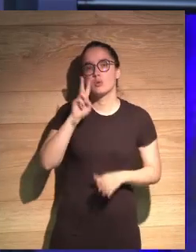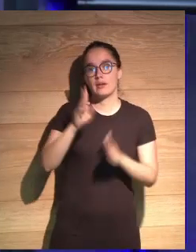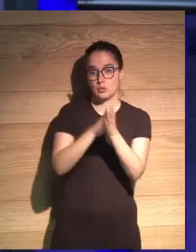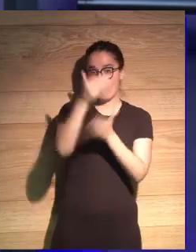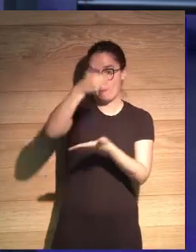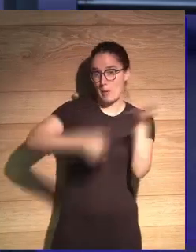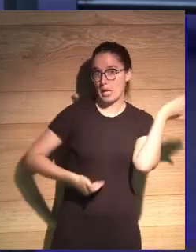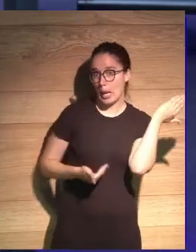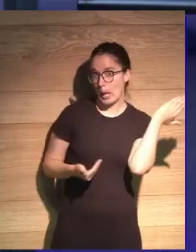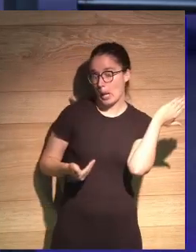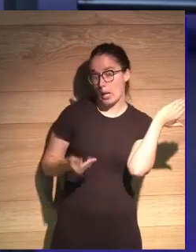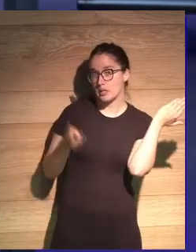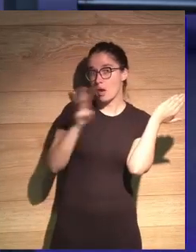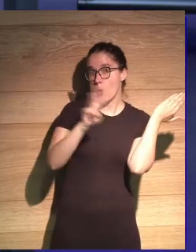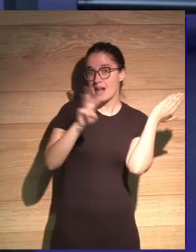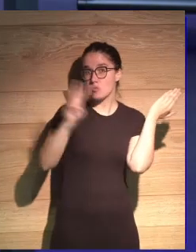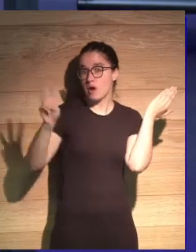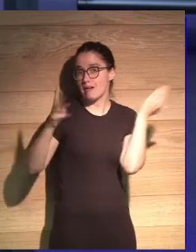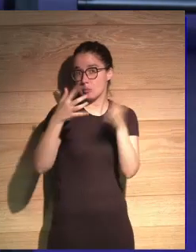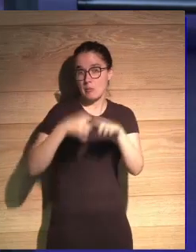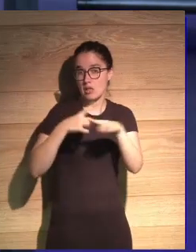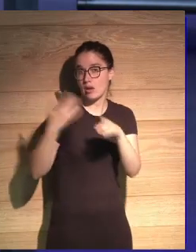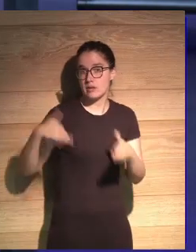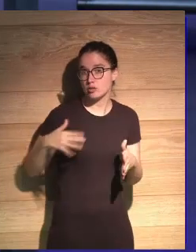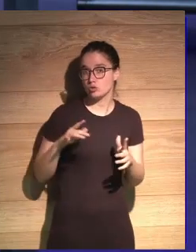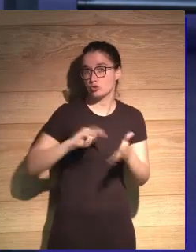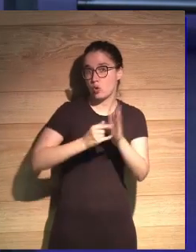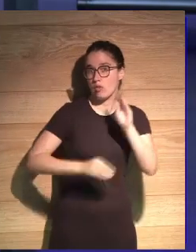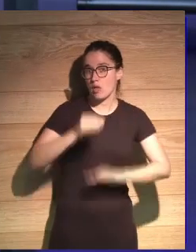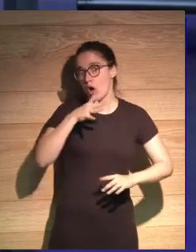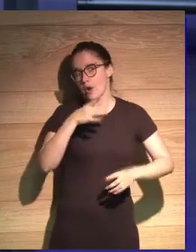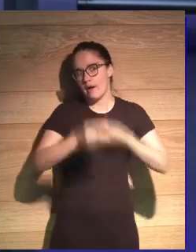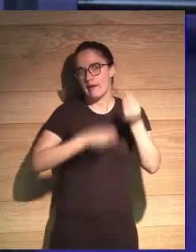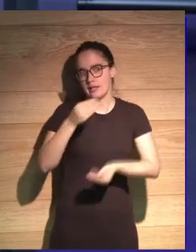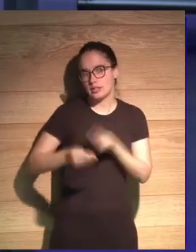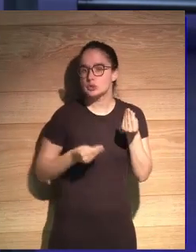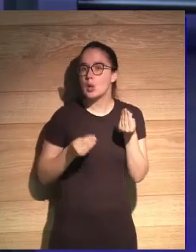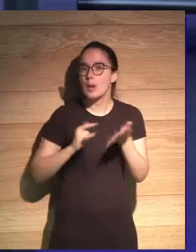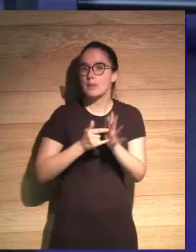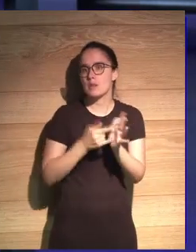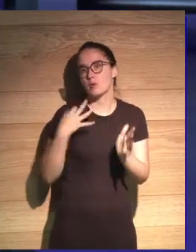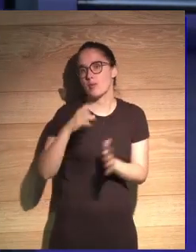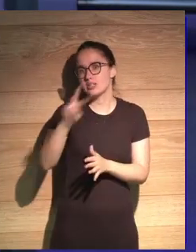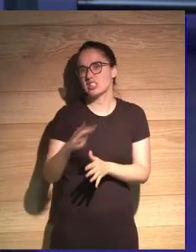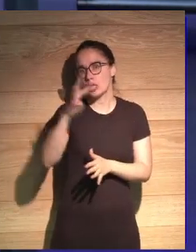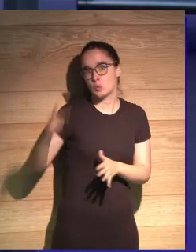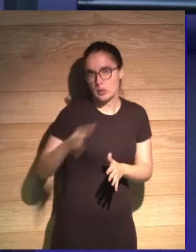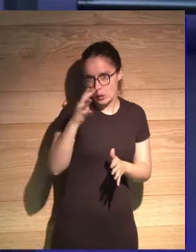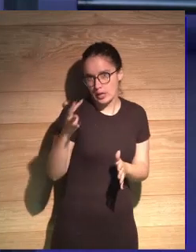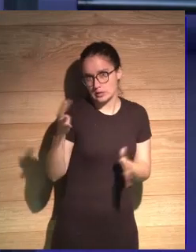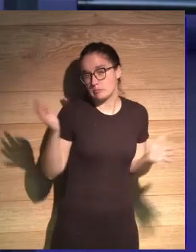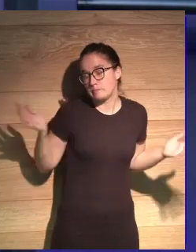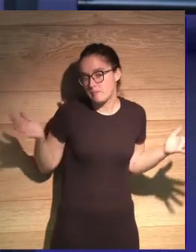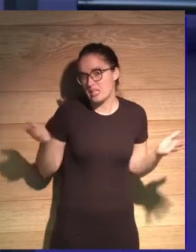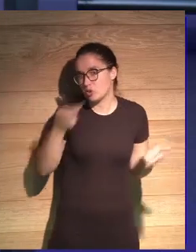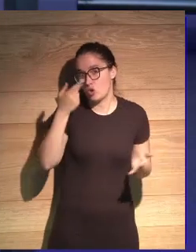you should have learned by the Spanish education system? Maybe it would have been useful to just